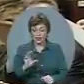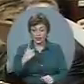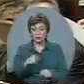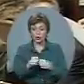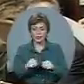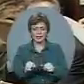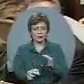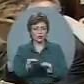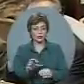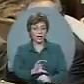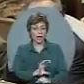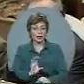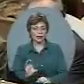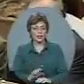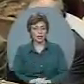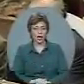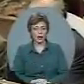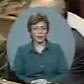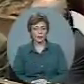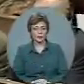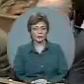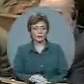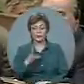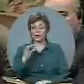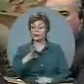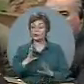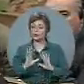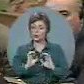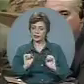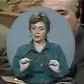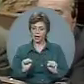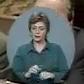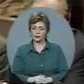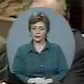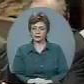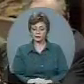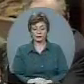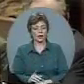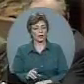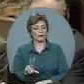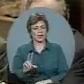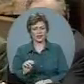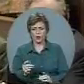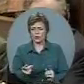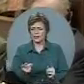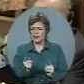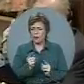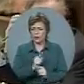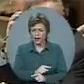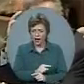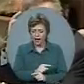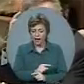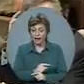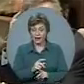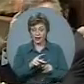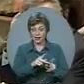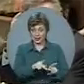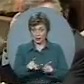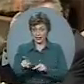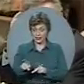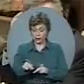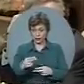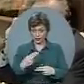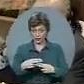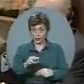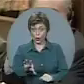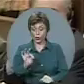Mr. Speaker, nothing could be farther from the truth, Mr. Speaker. The individuals that have been appointed and will be appointed will be of the highest